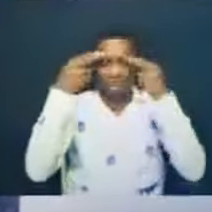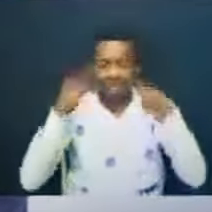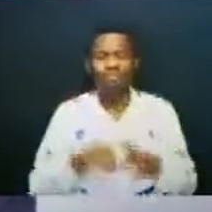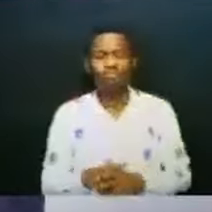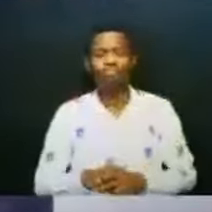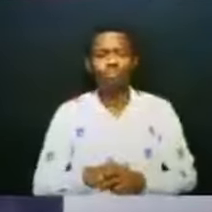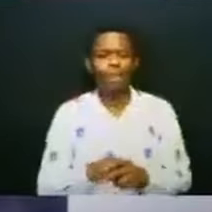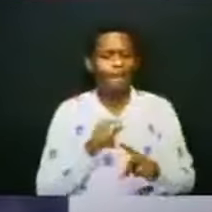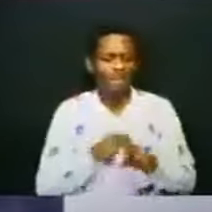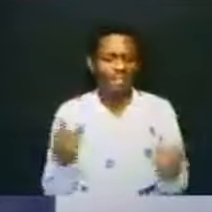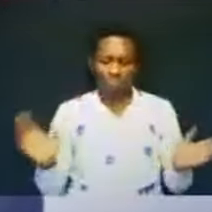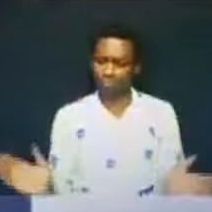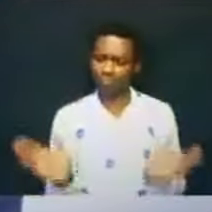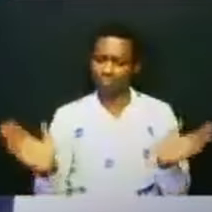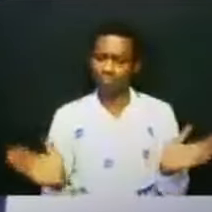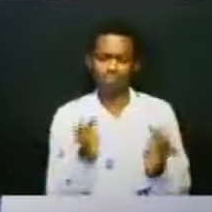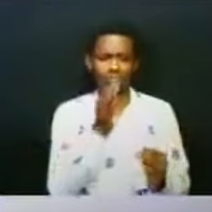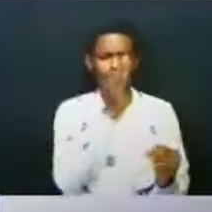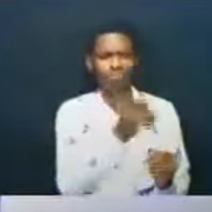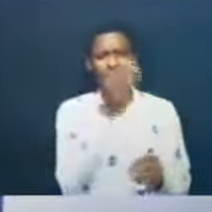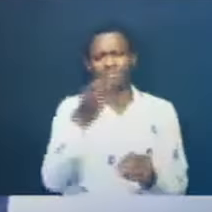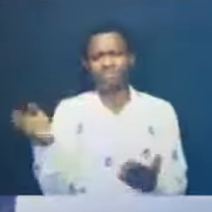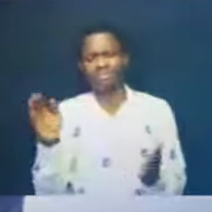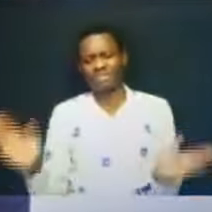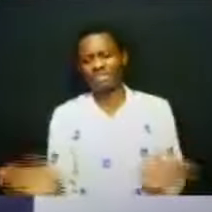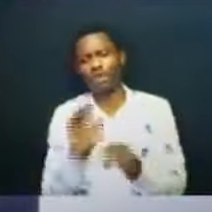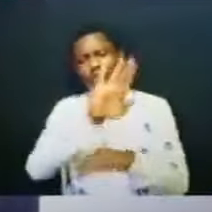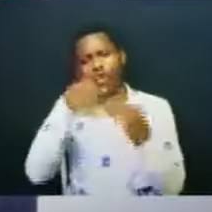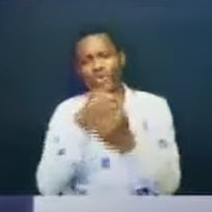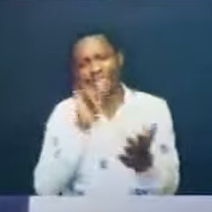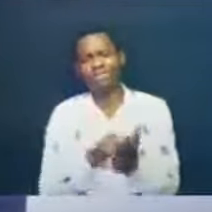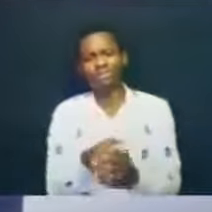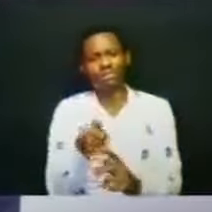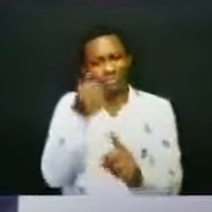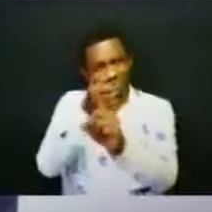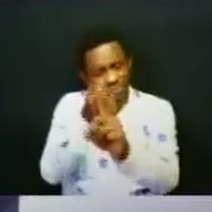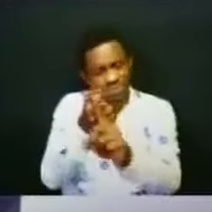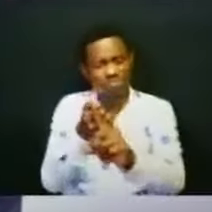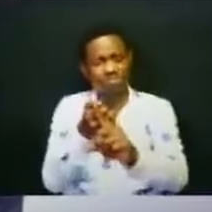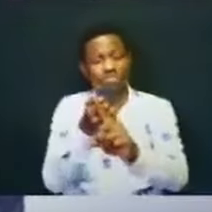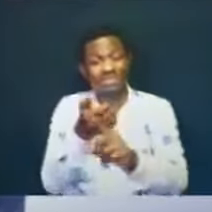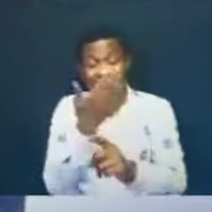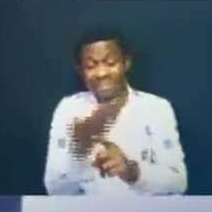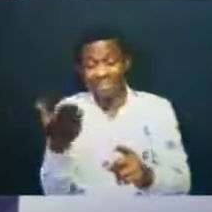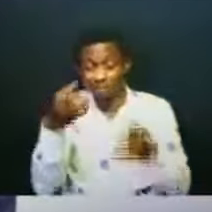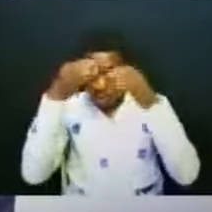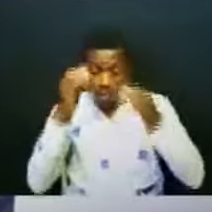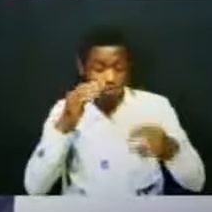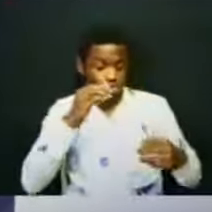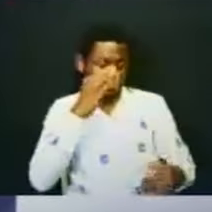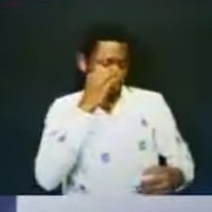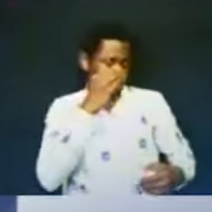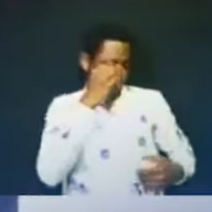encouraging one another and admonishing one another that, so far as you are concerned, whatever will cause bitterness, if